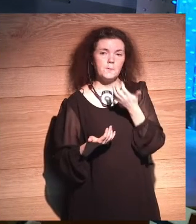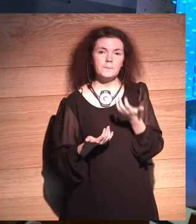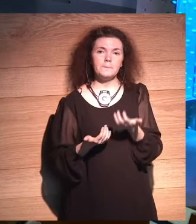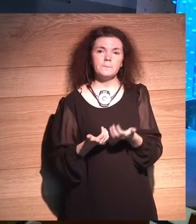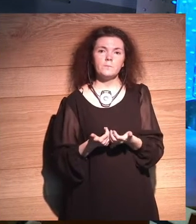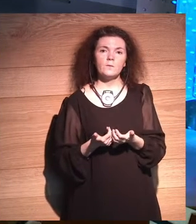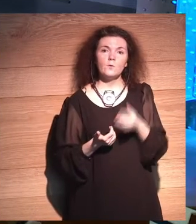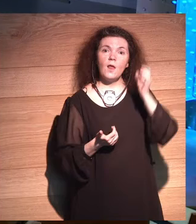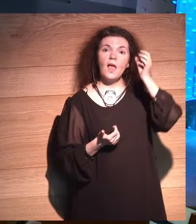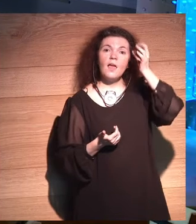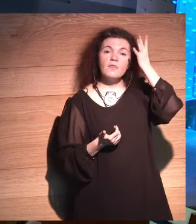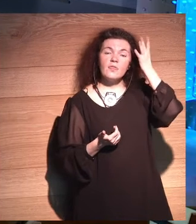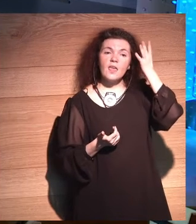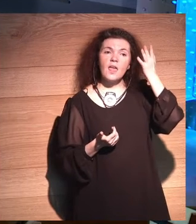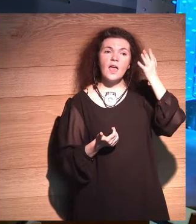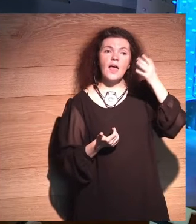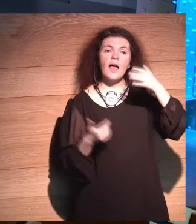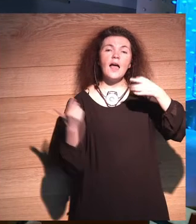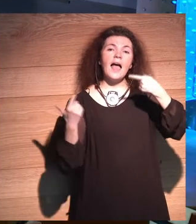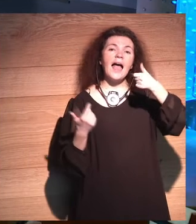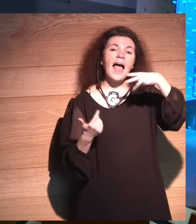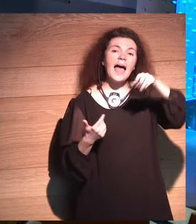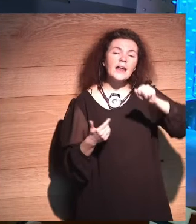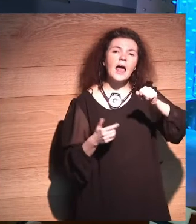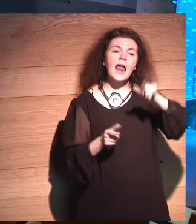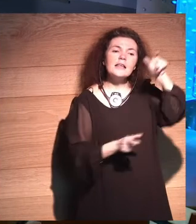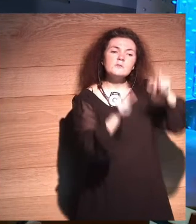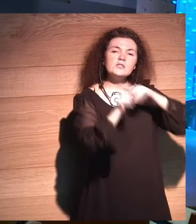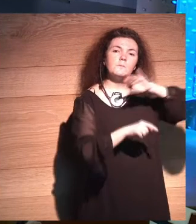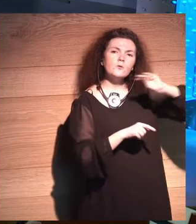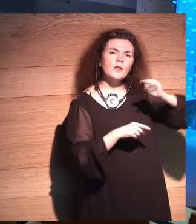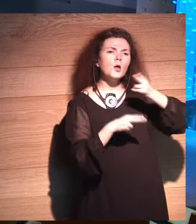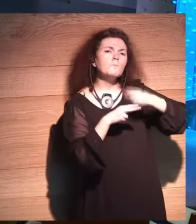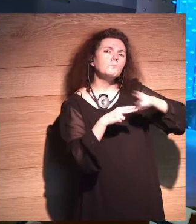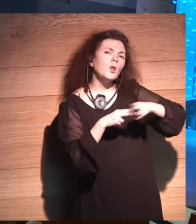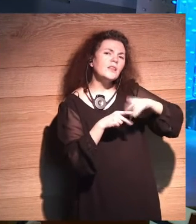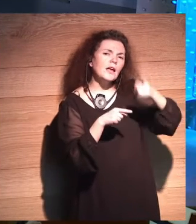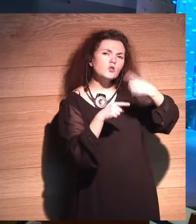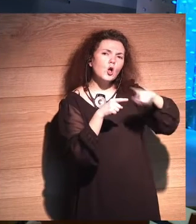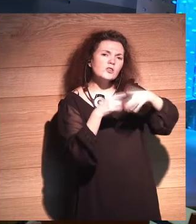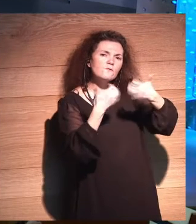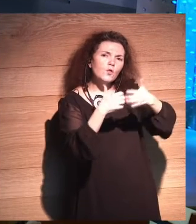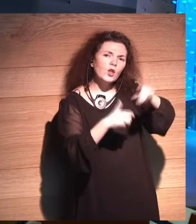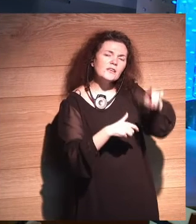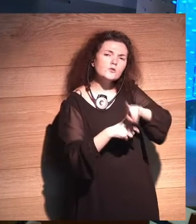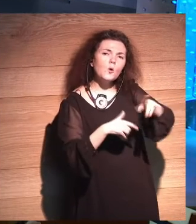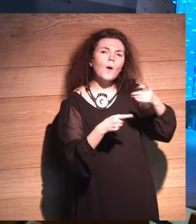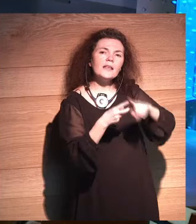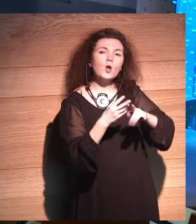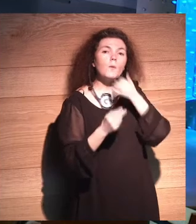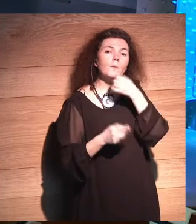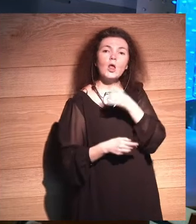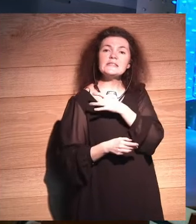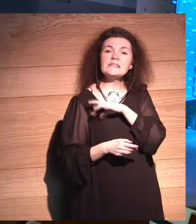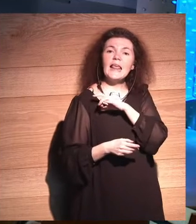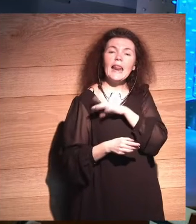TransGov platform, asking citizens what's actually working, or as they're doing in Chile, this is offline,